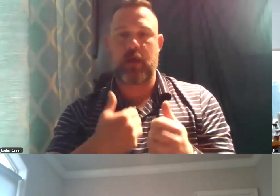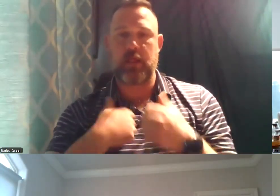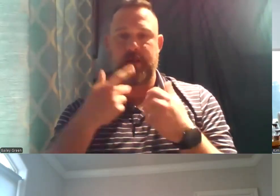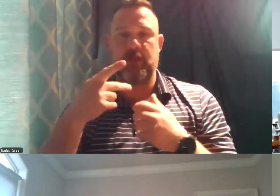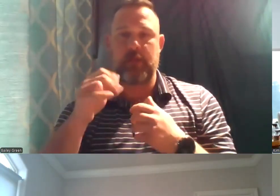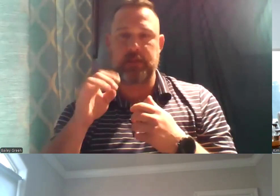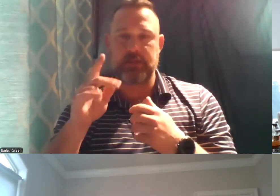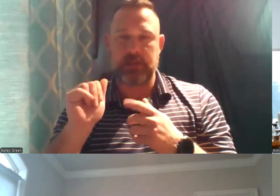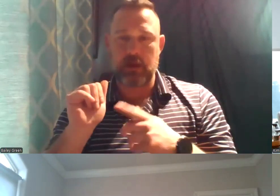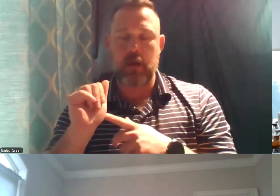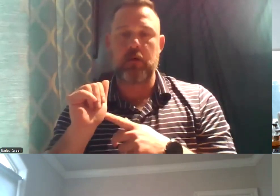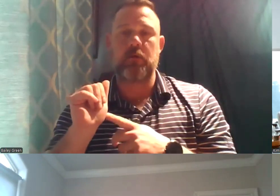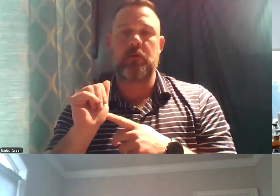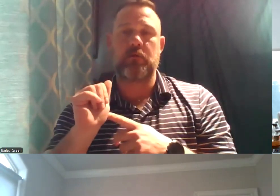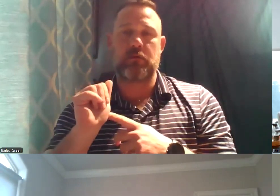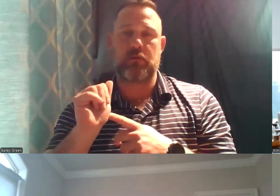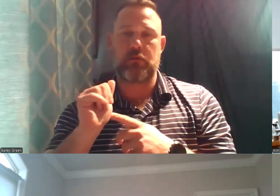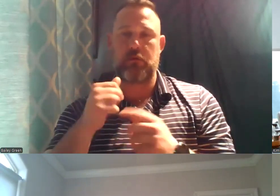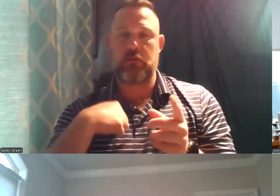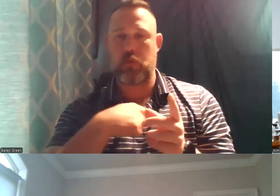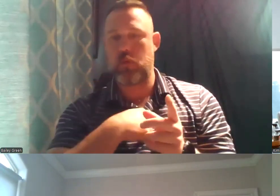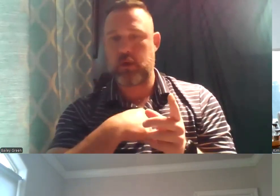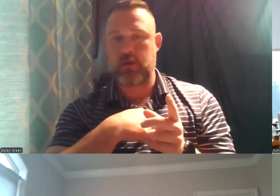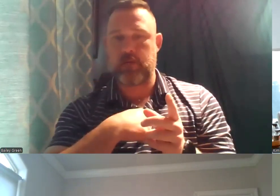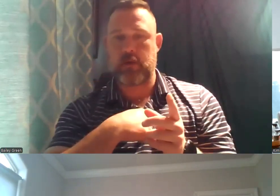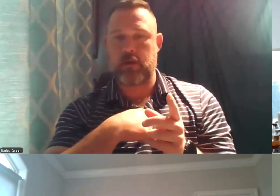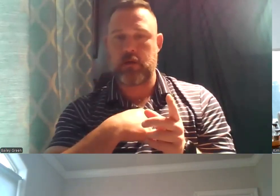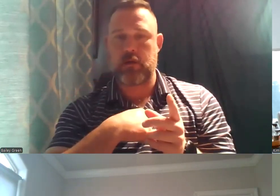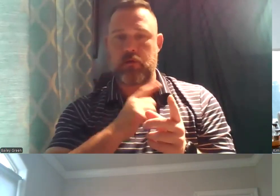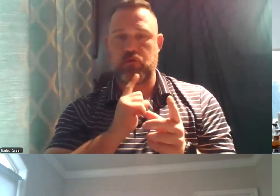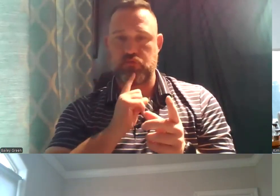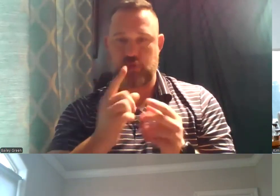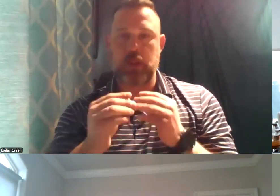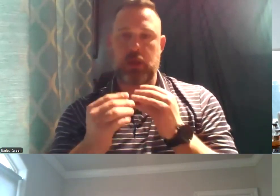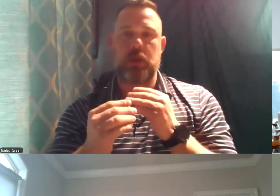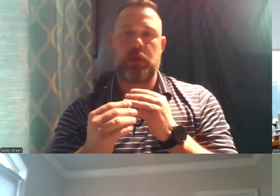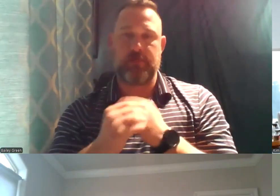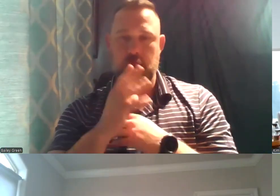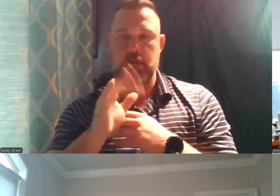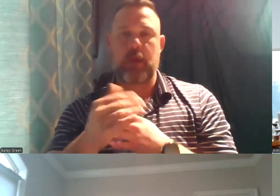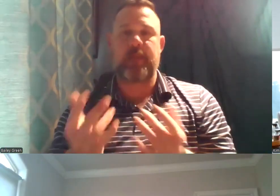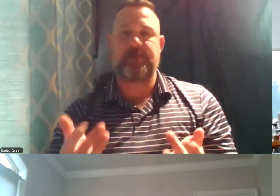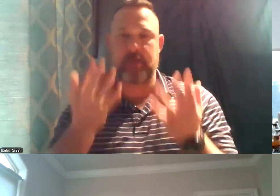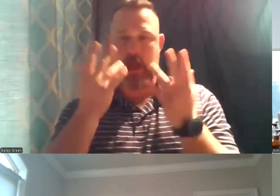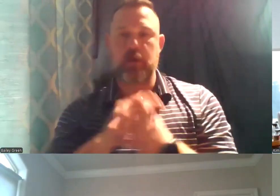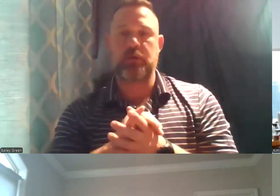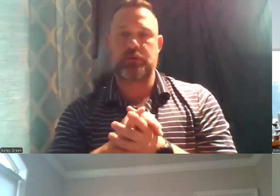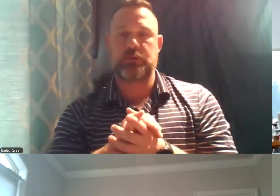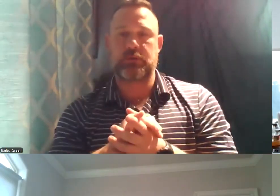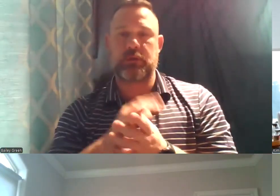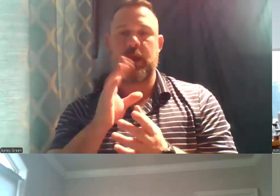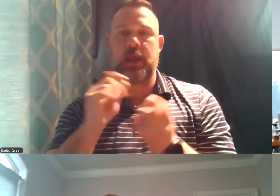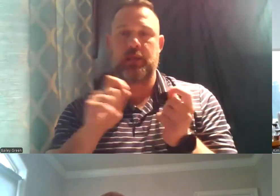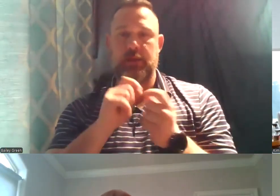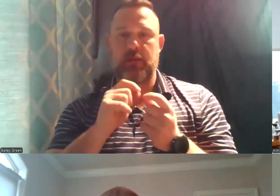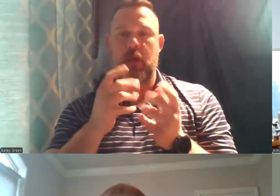Pasadena area, and so we have been really affected by the fires. And in particular,